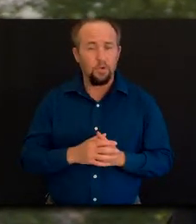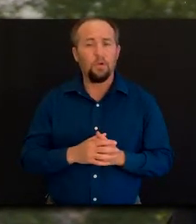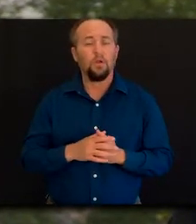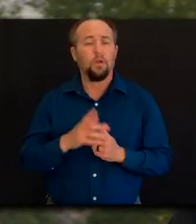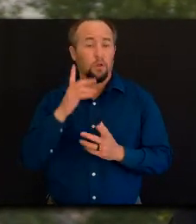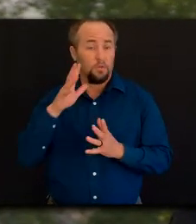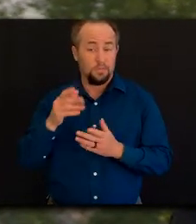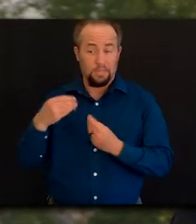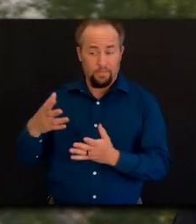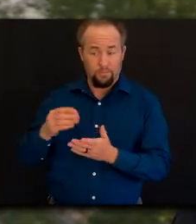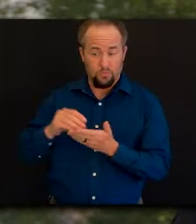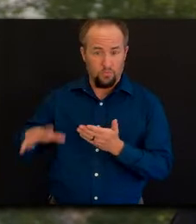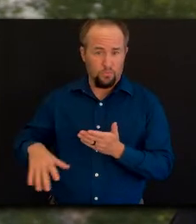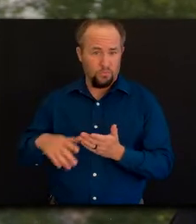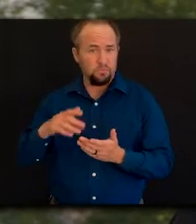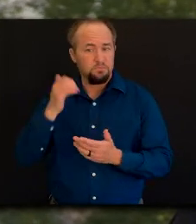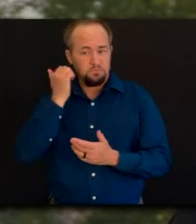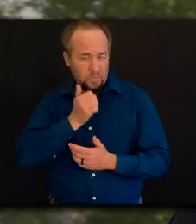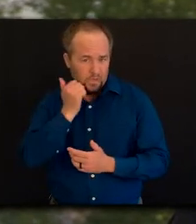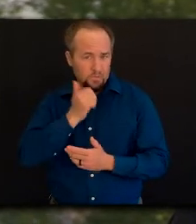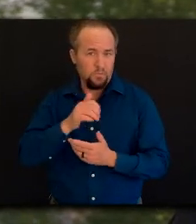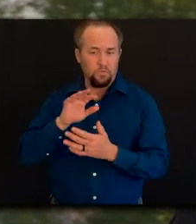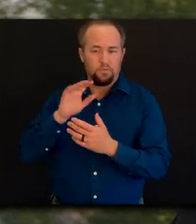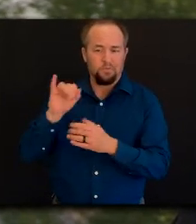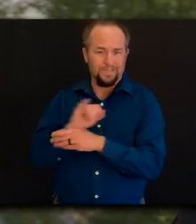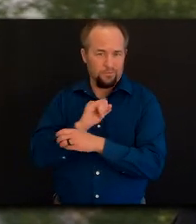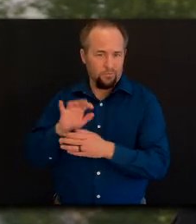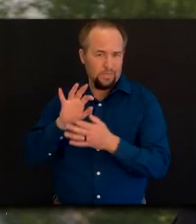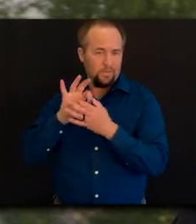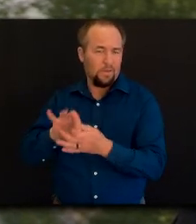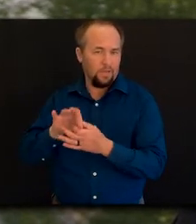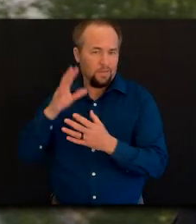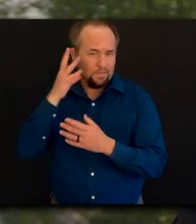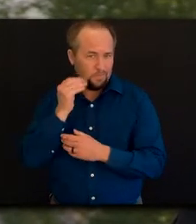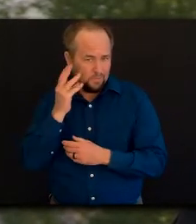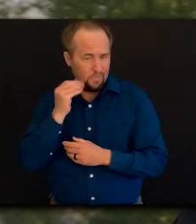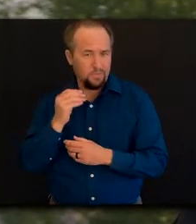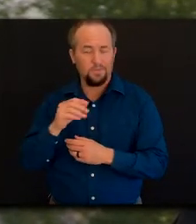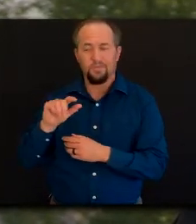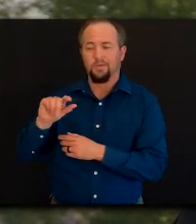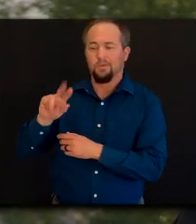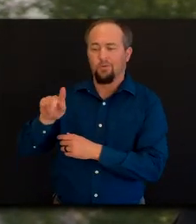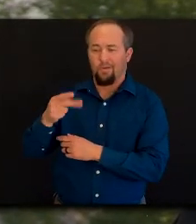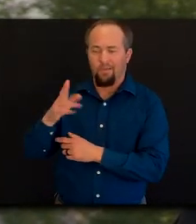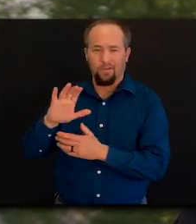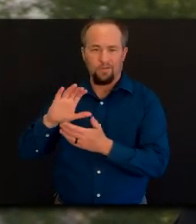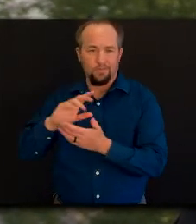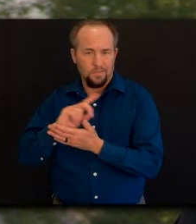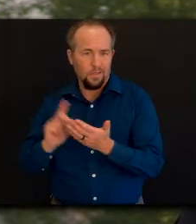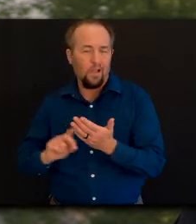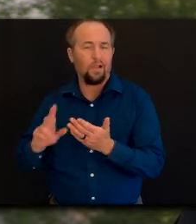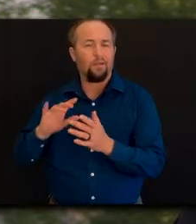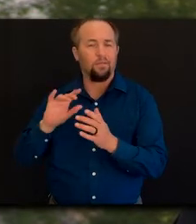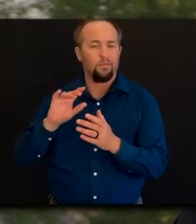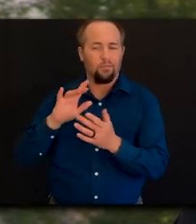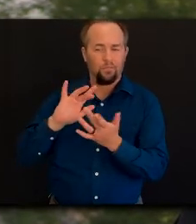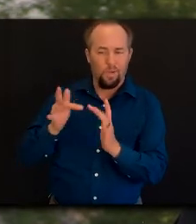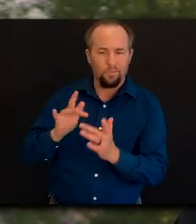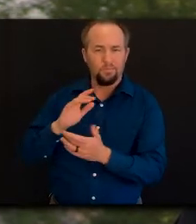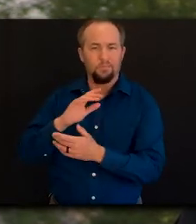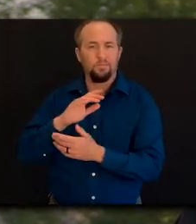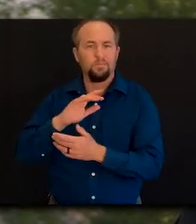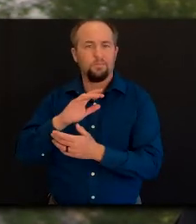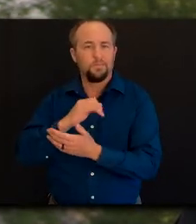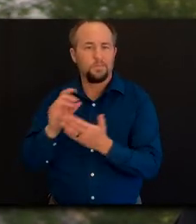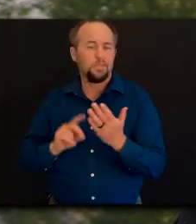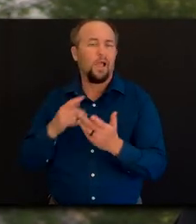to give students practical, industry-connected experience in web, animation, graphic design, and video with true clients. Each year, this group